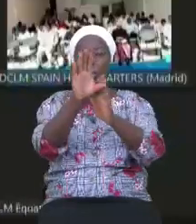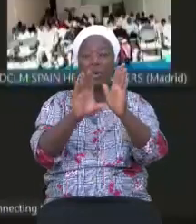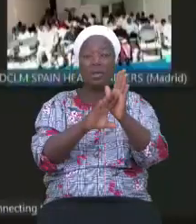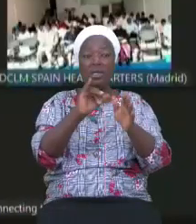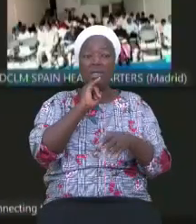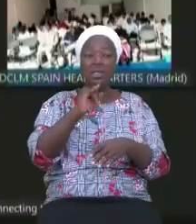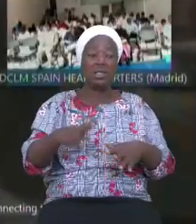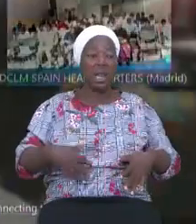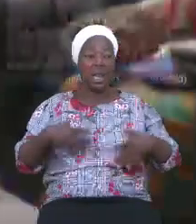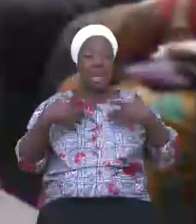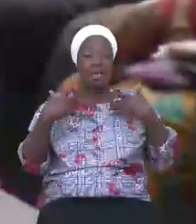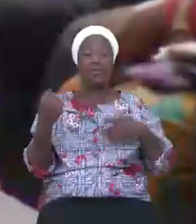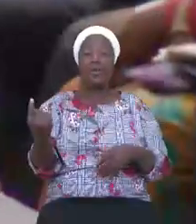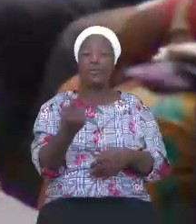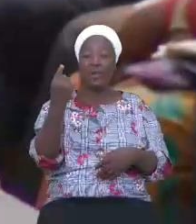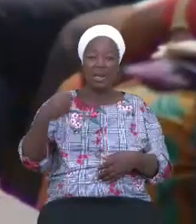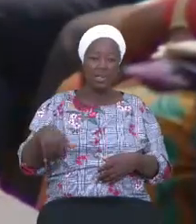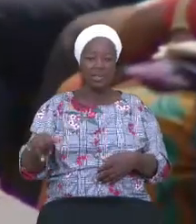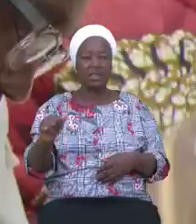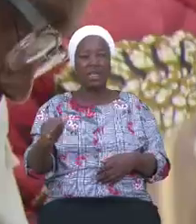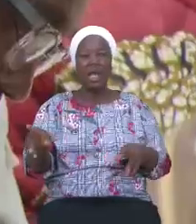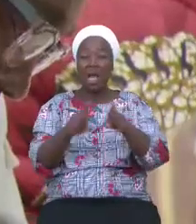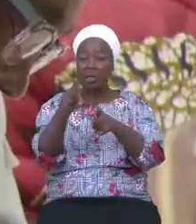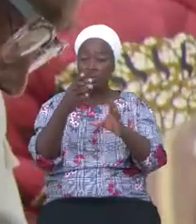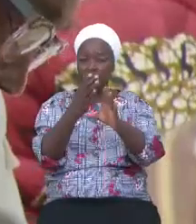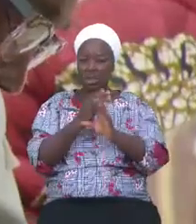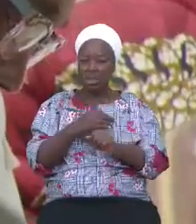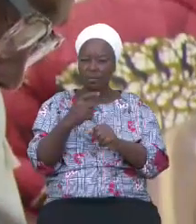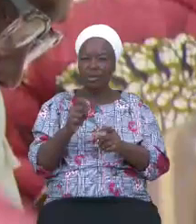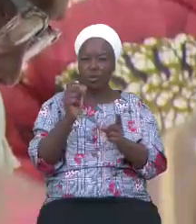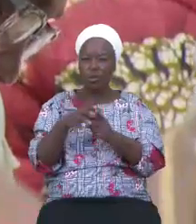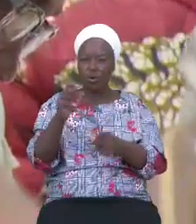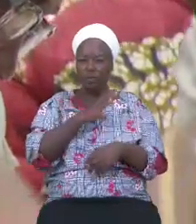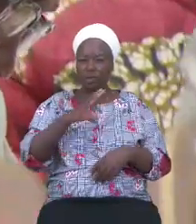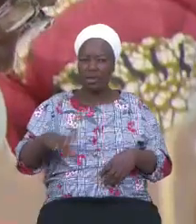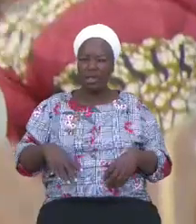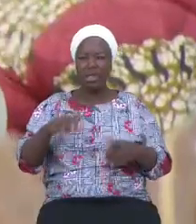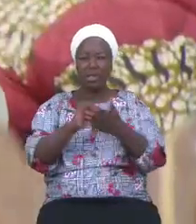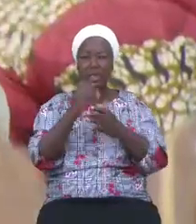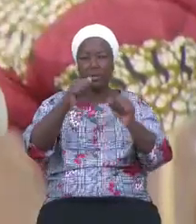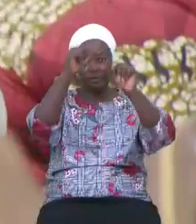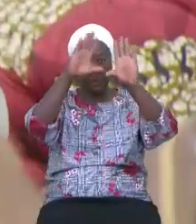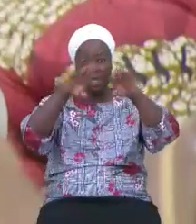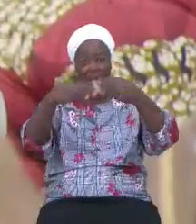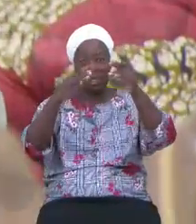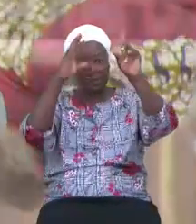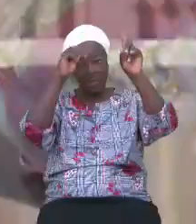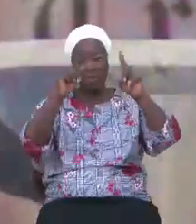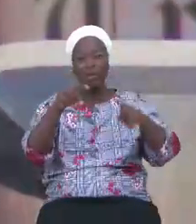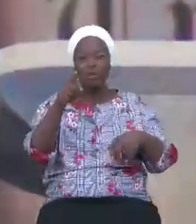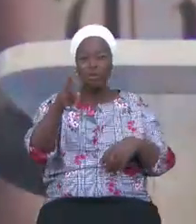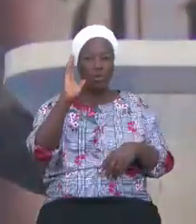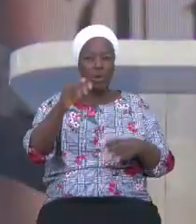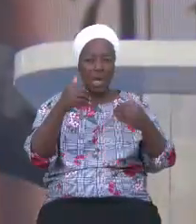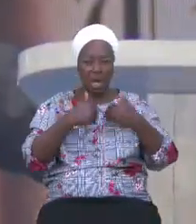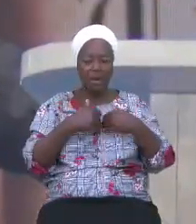life everlasting. As you receive the word of Christ that the Father gave him, you will